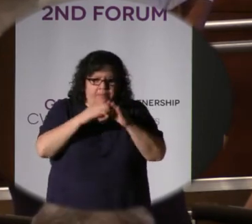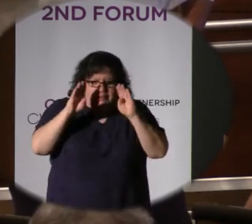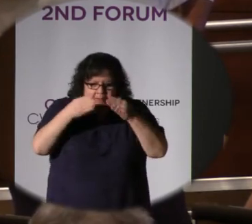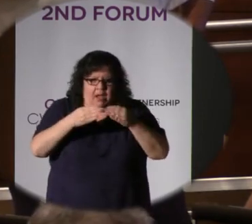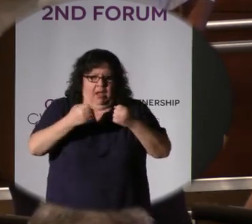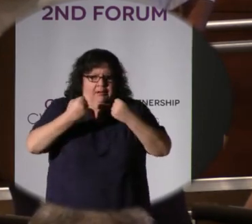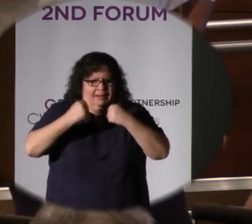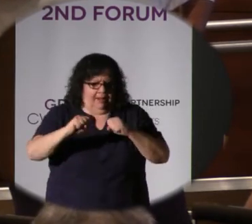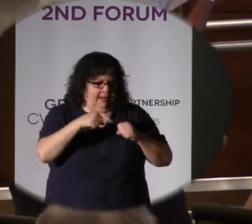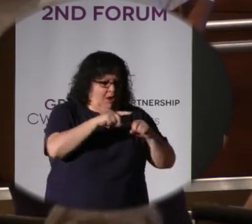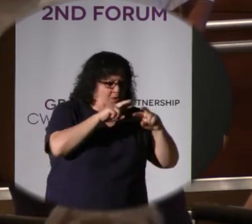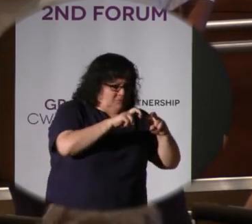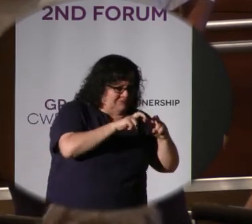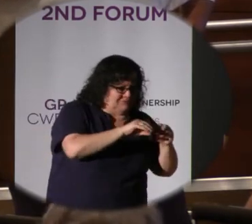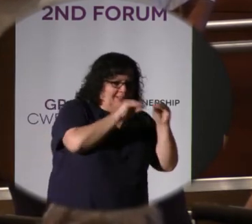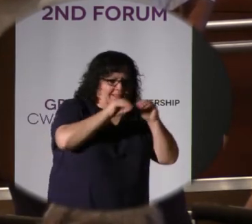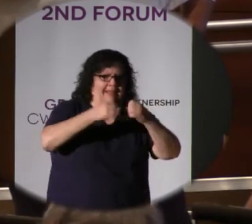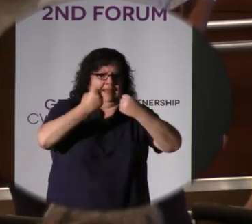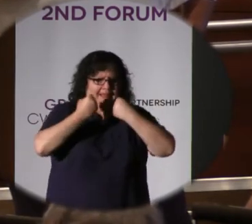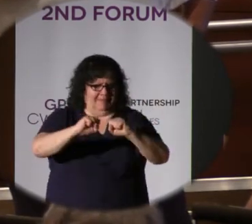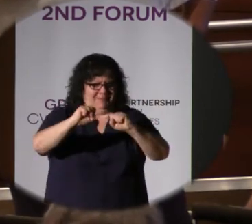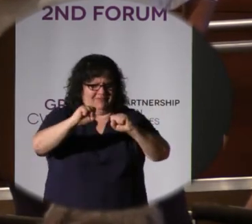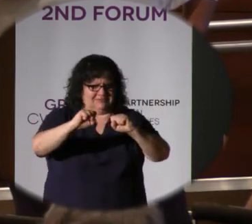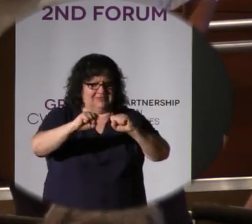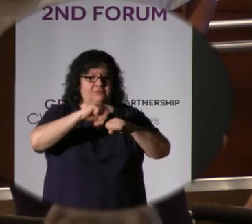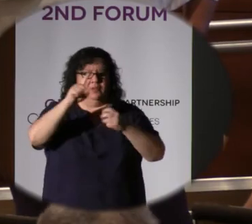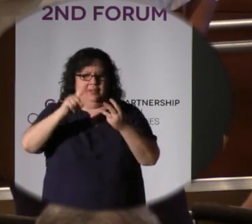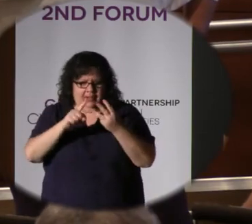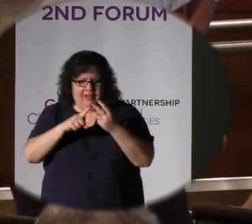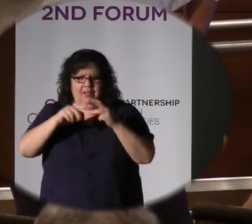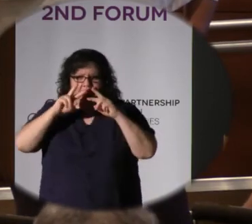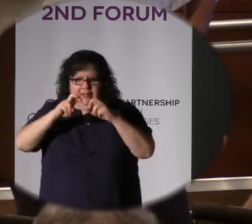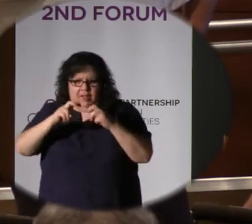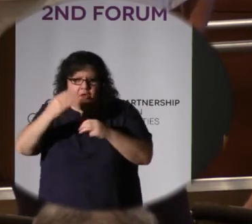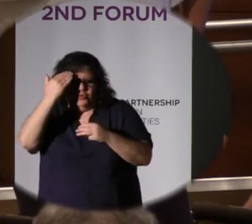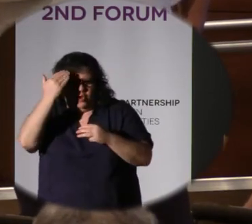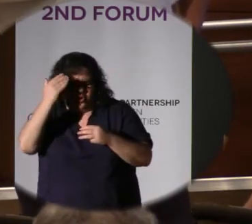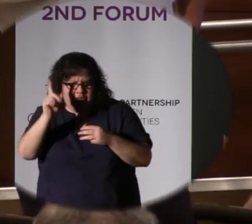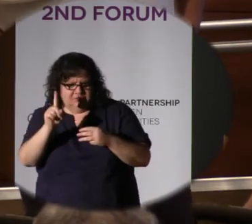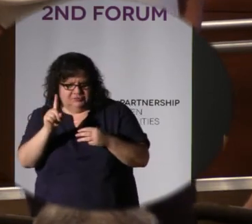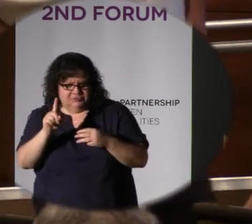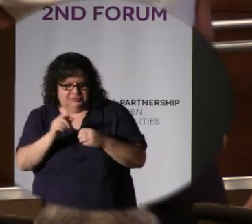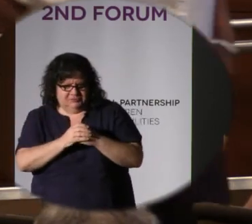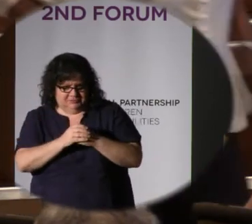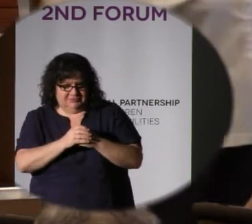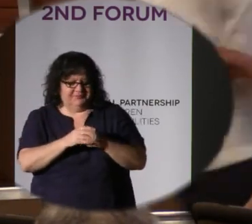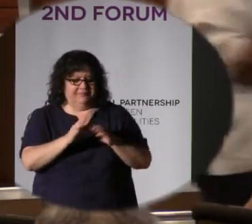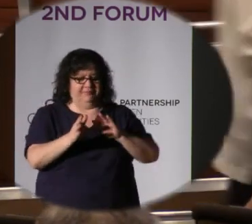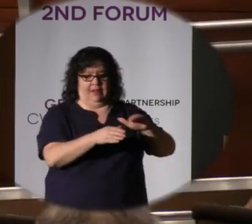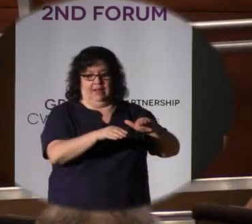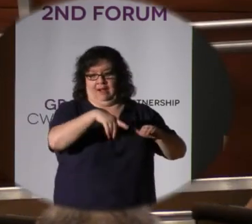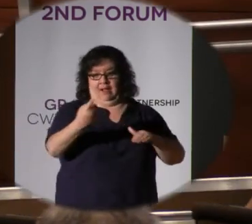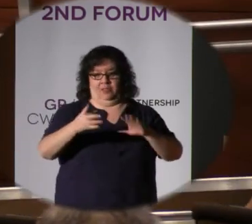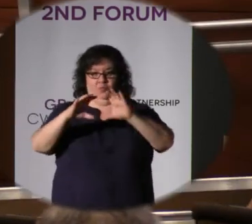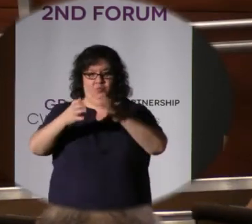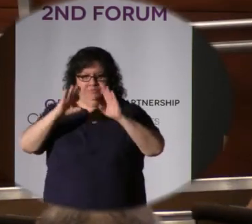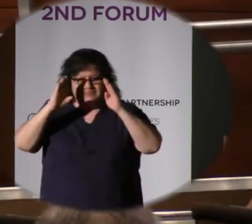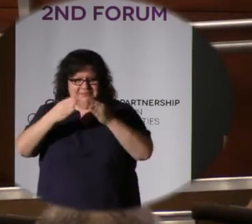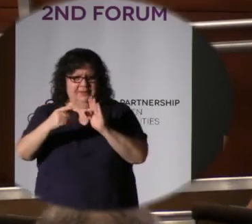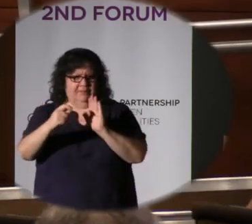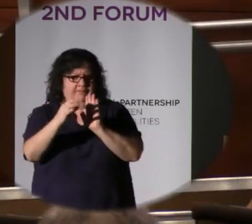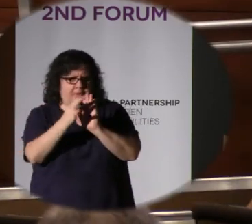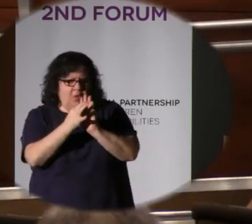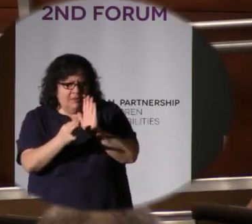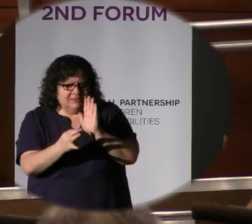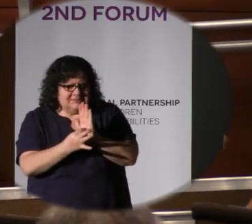thematic group level, we call it the POW, which is be about policy, advocacy, watchdog, and network. So this is how